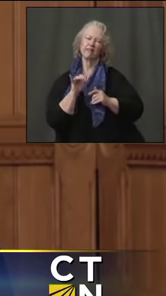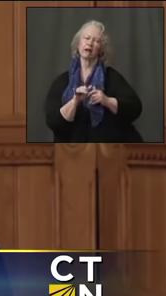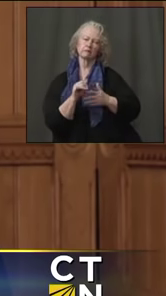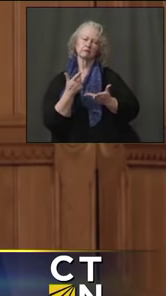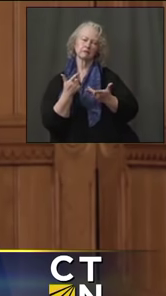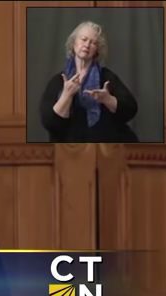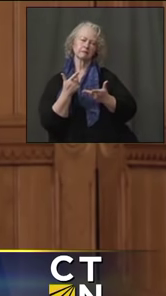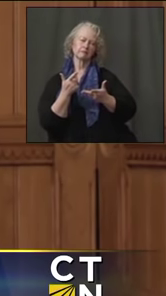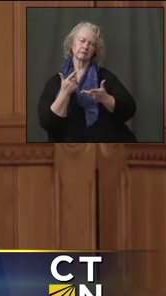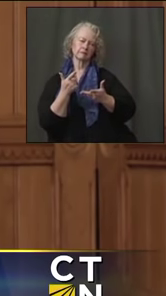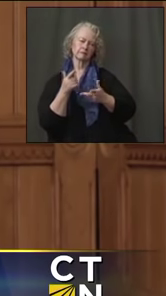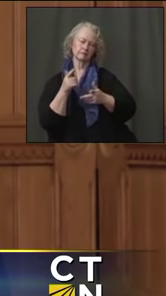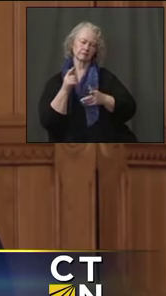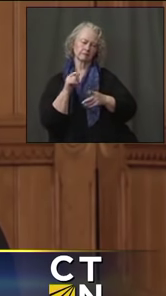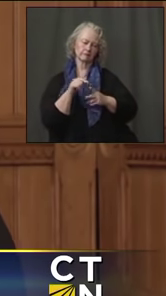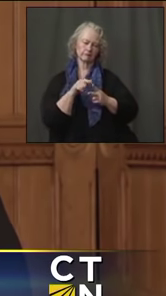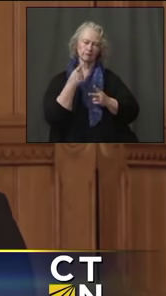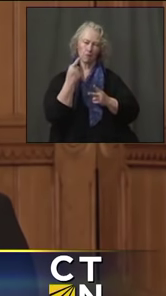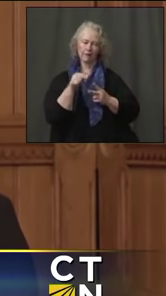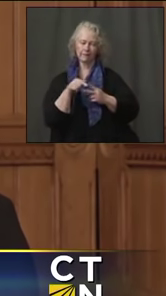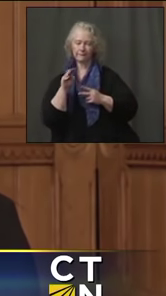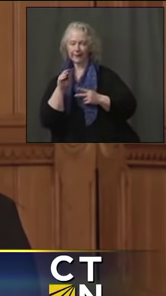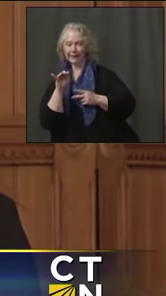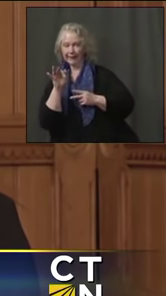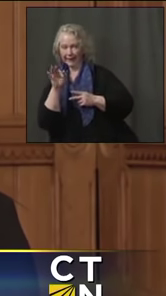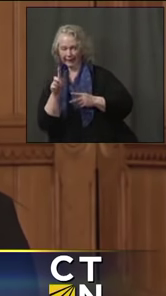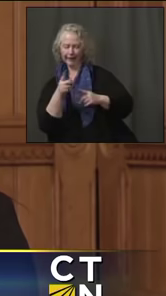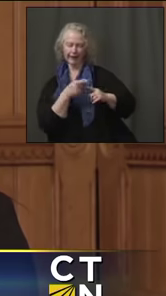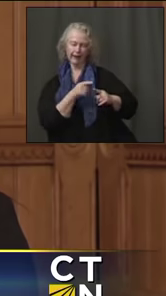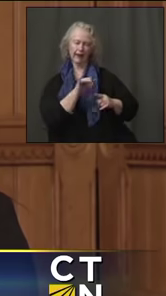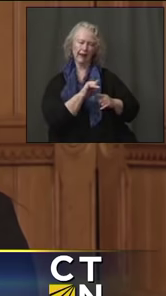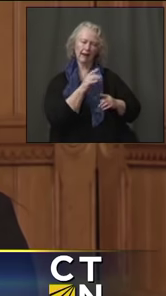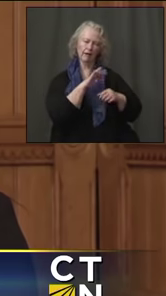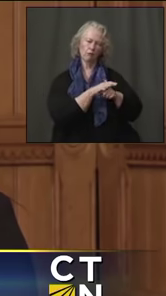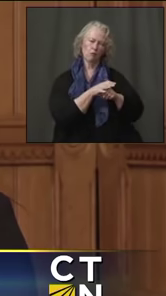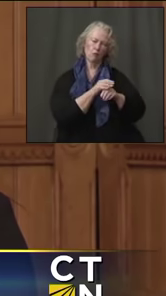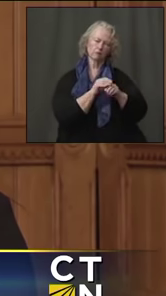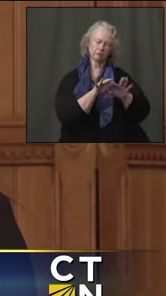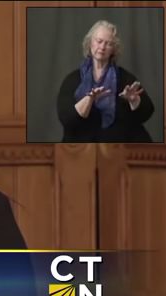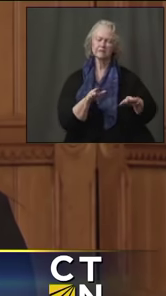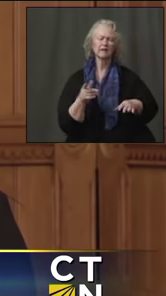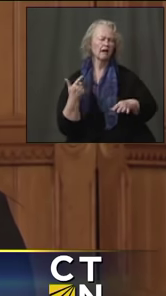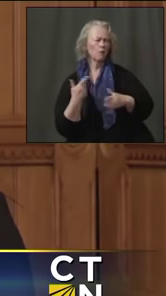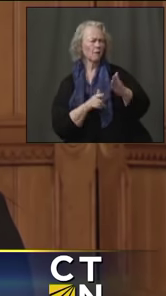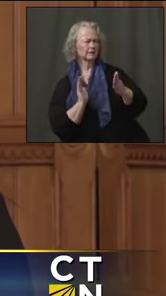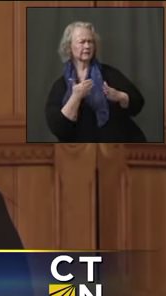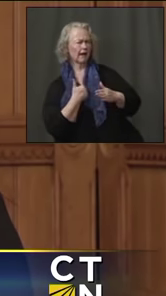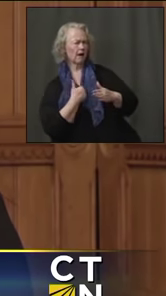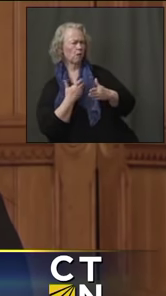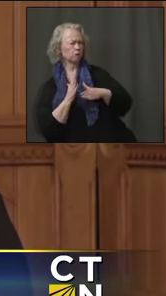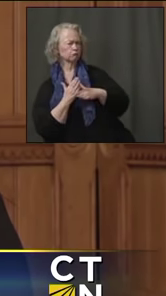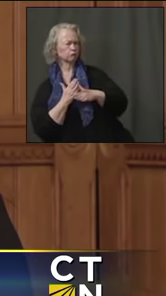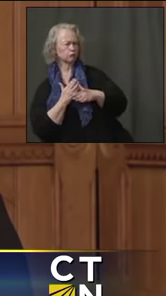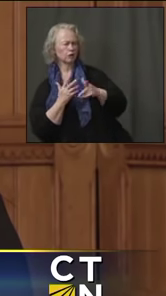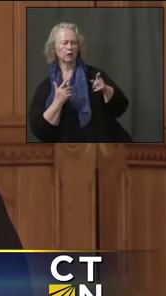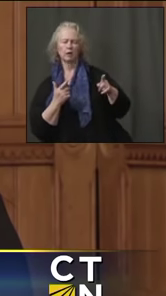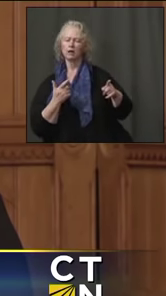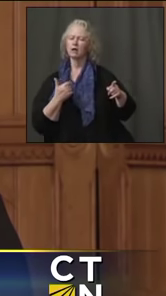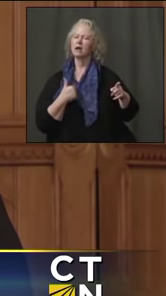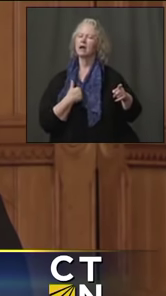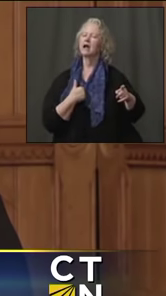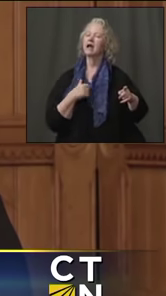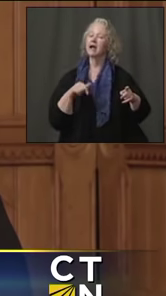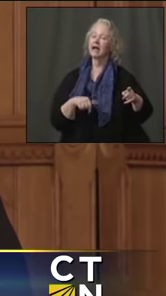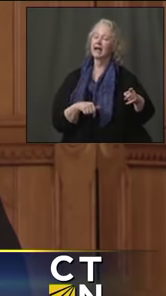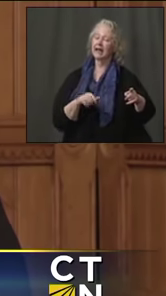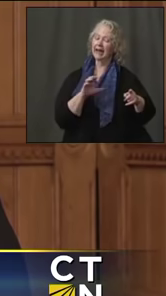be the Coronavirus Relief Fund. And what's our share of the Coronavirus Relief Fund? So the total amount that